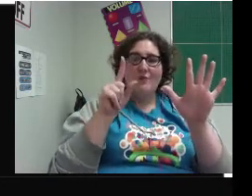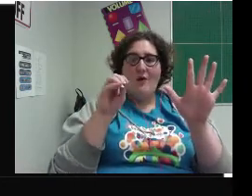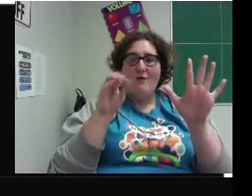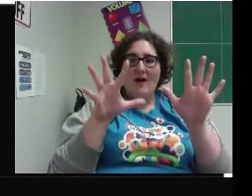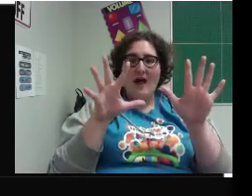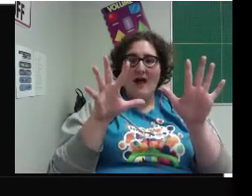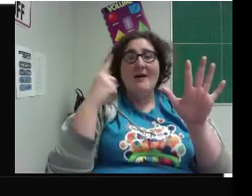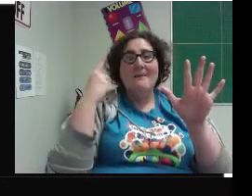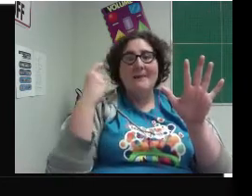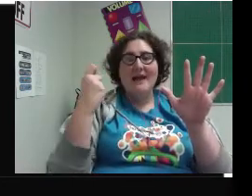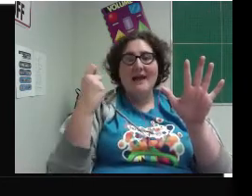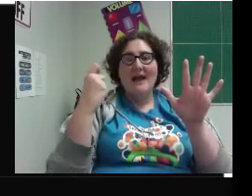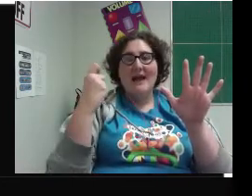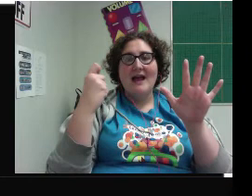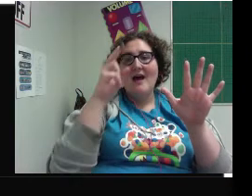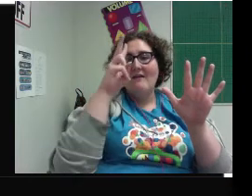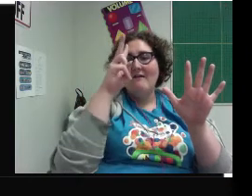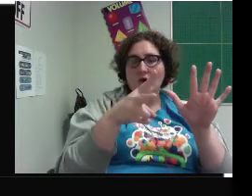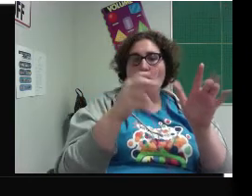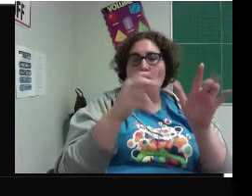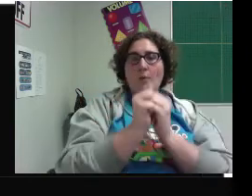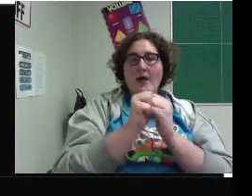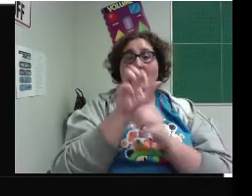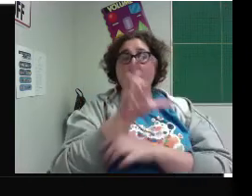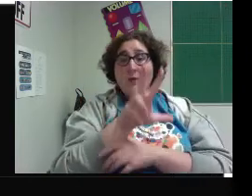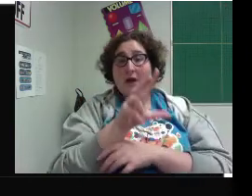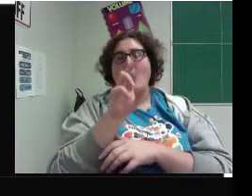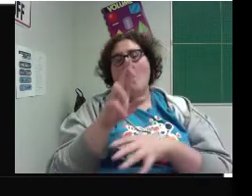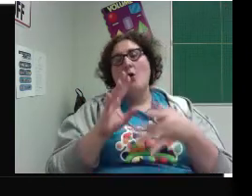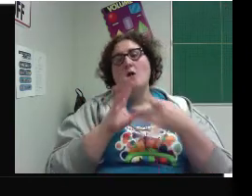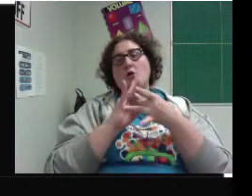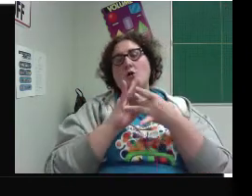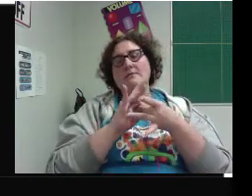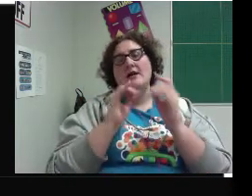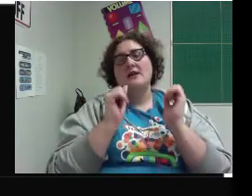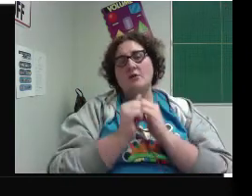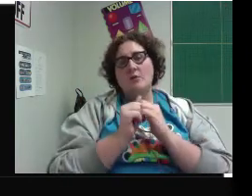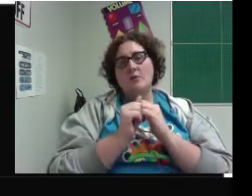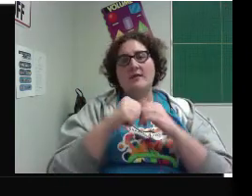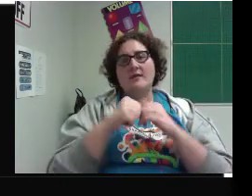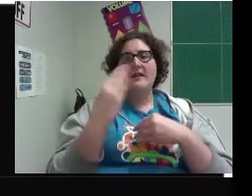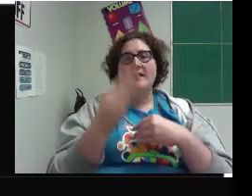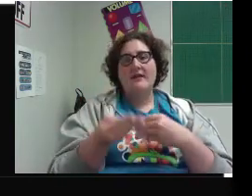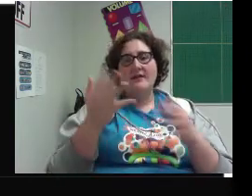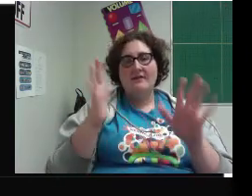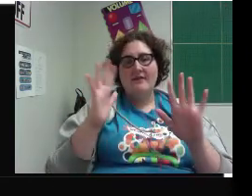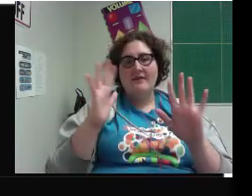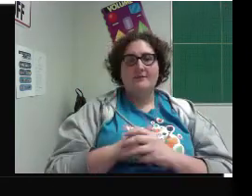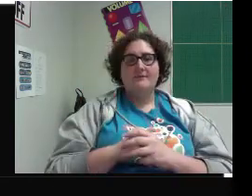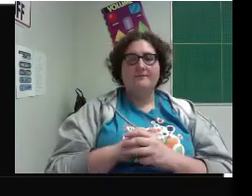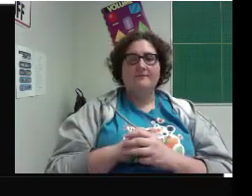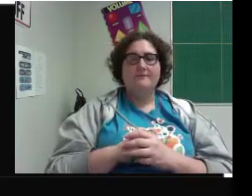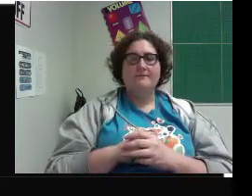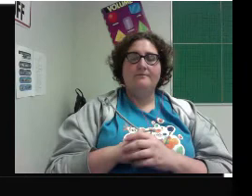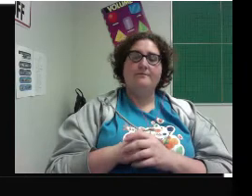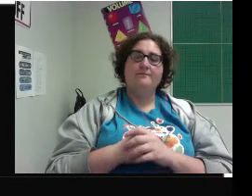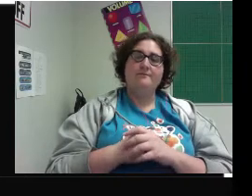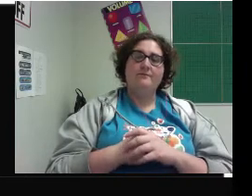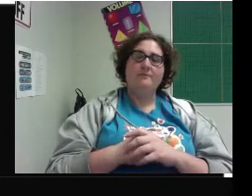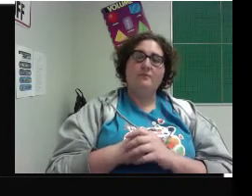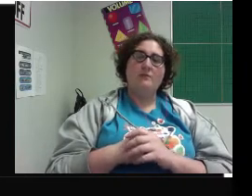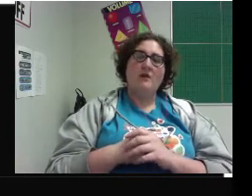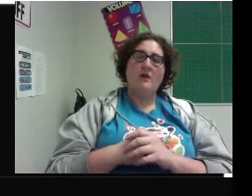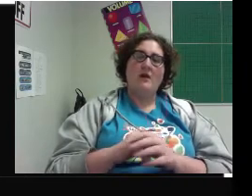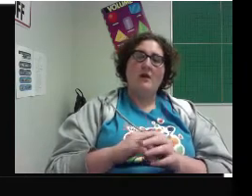105 by vertical angles with angle 3 or corresponding with the original given angle. Okay,